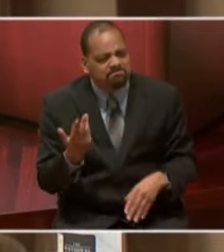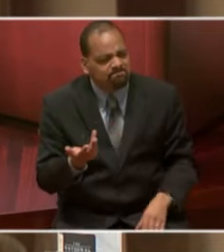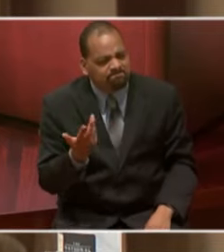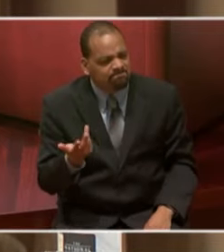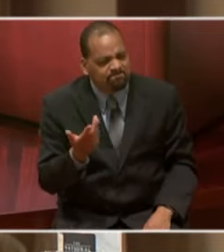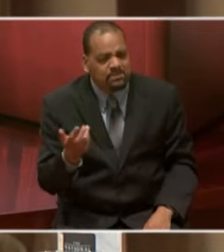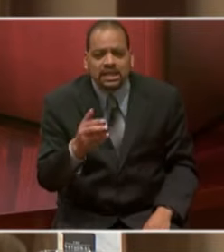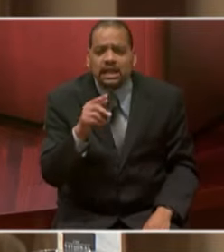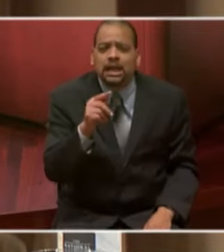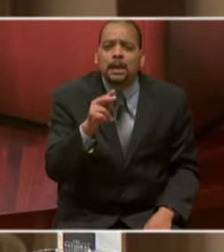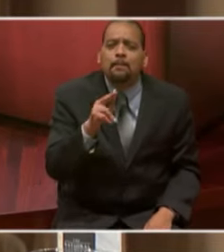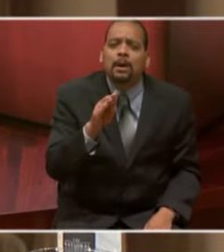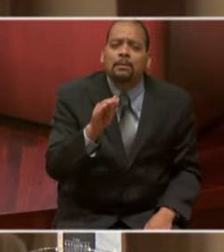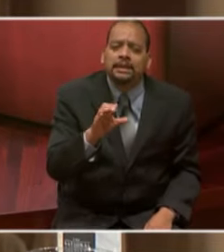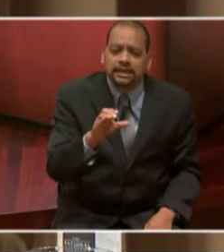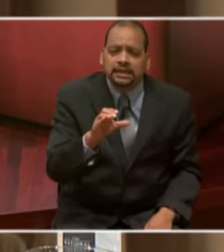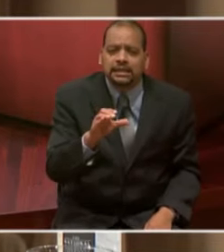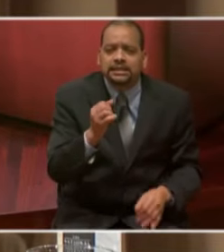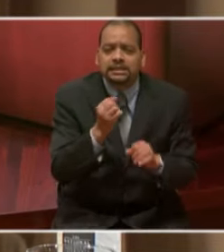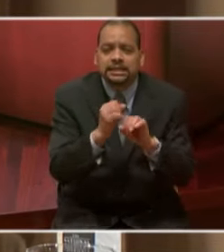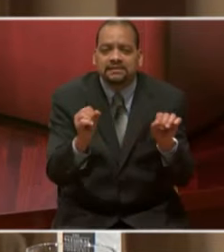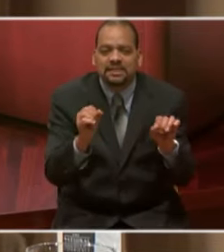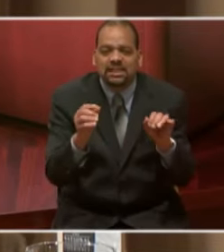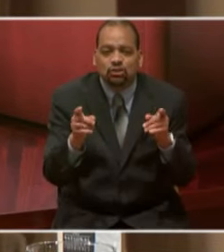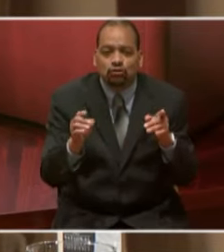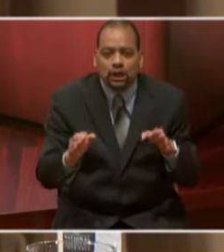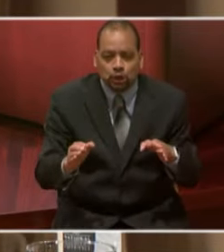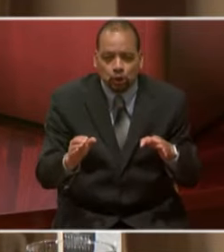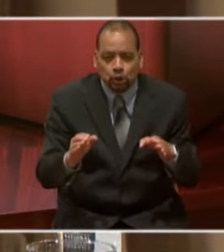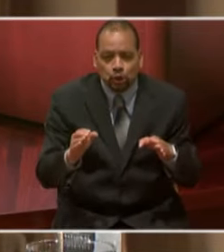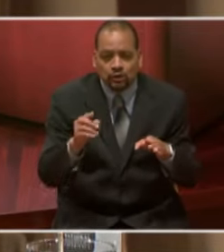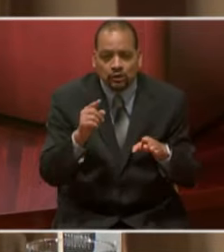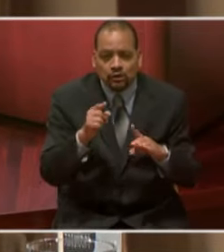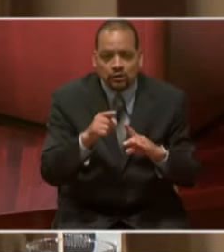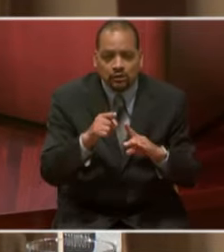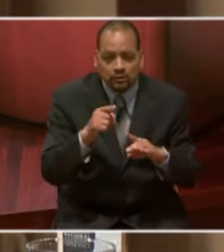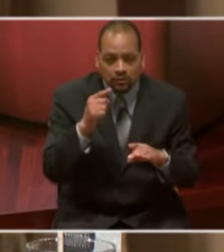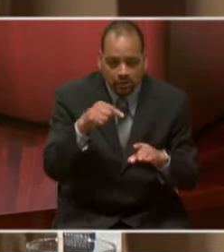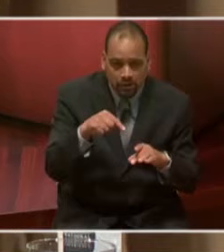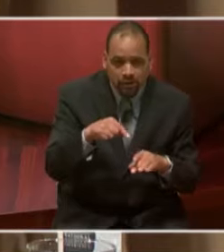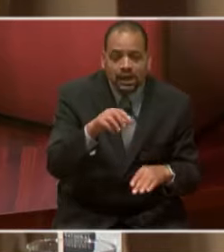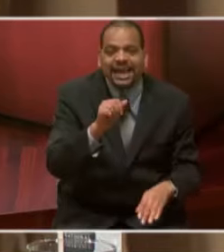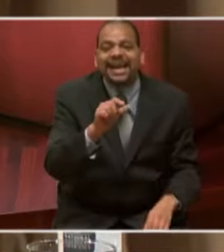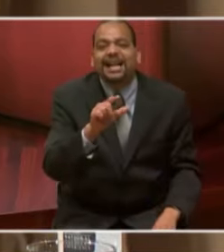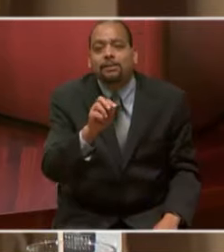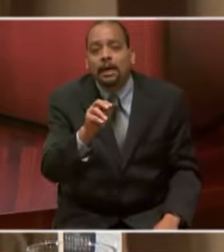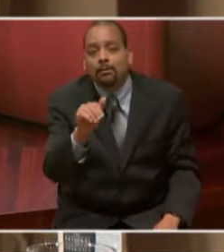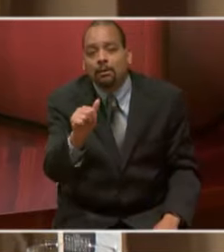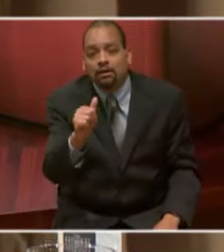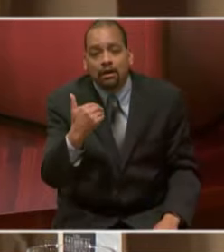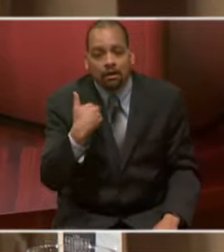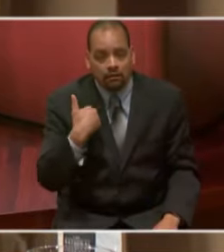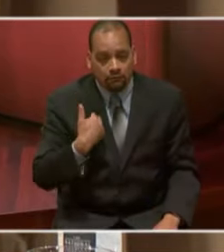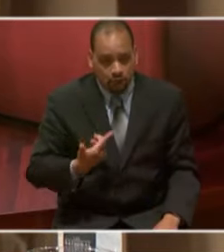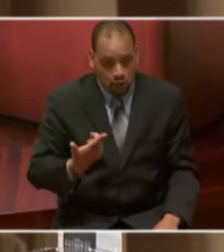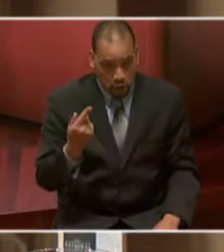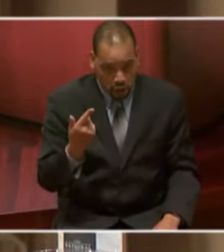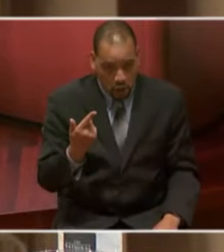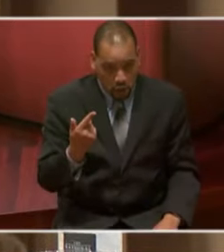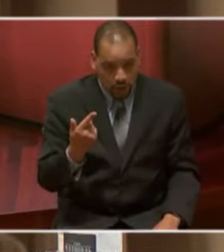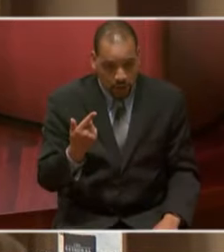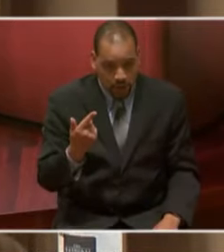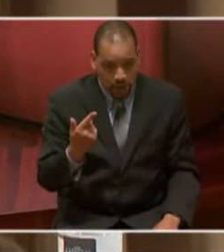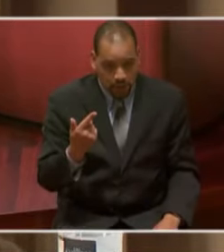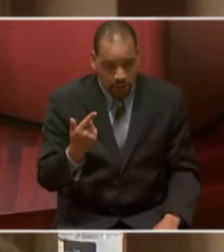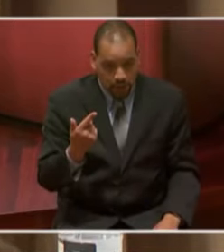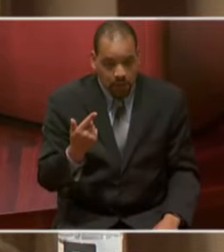Are there people that, when these conversations occur, when you are alone or with friends and you have your